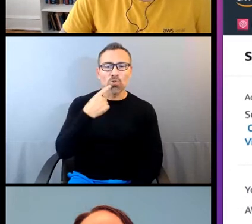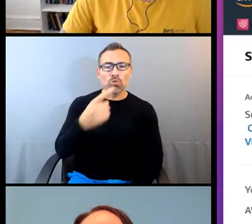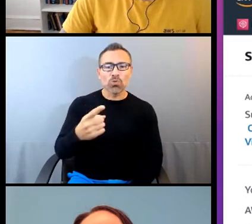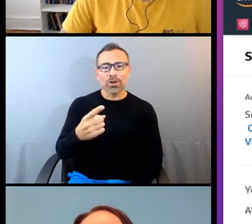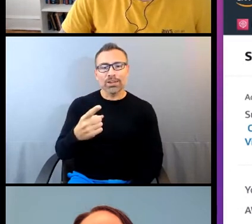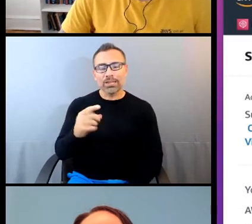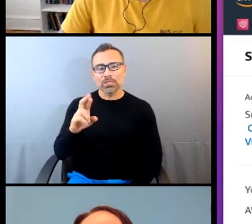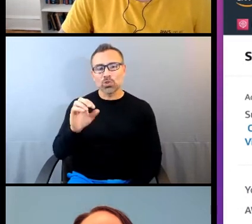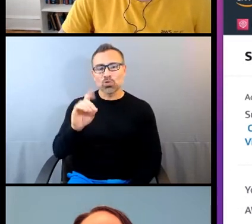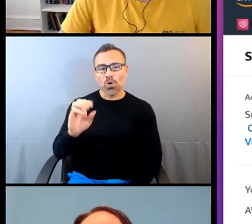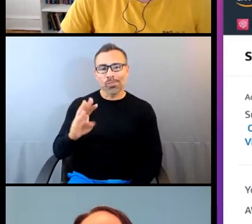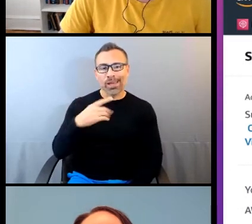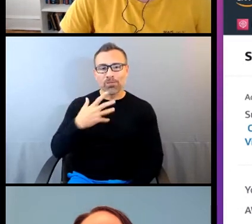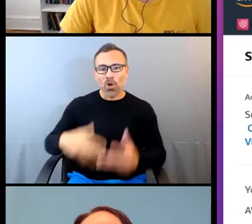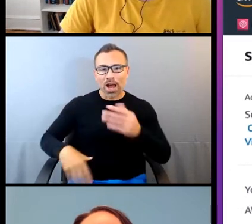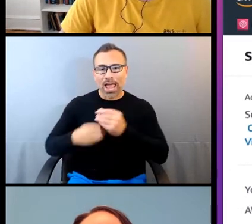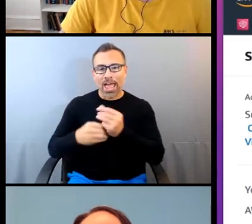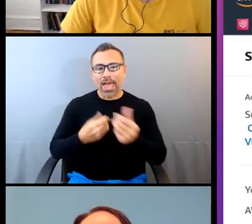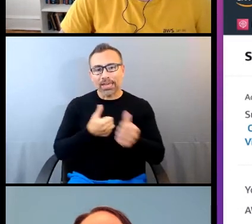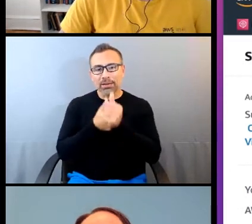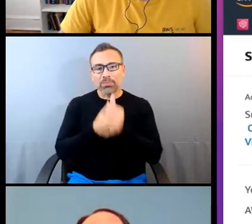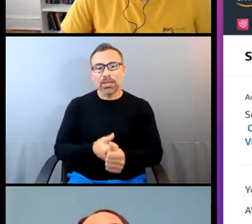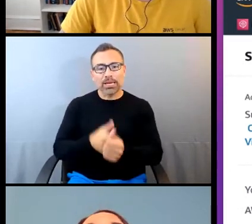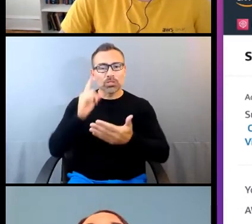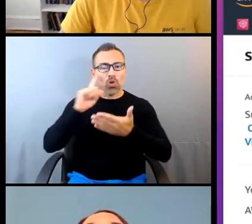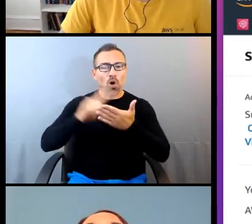as GDPR and SOC 2?